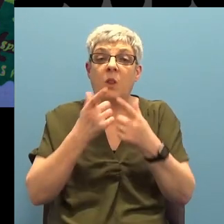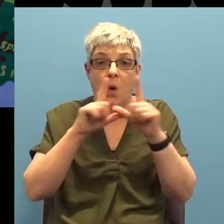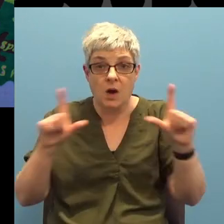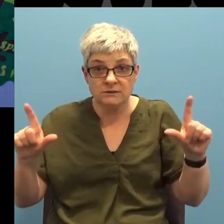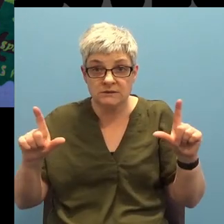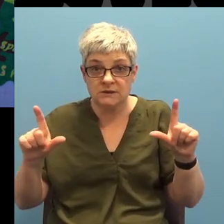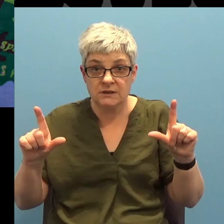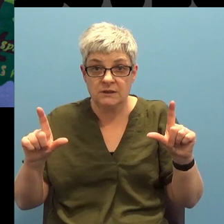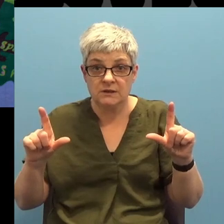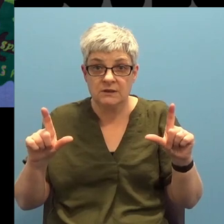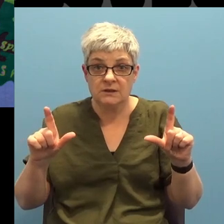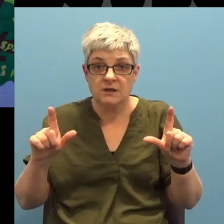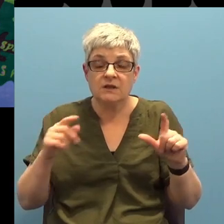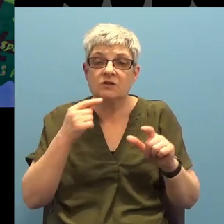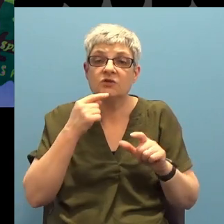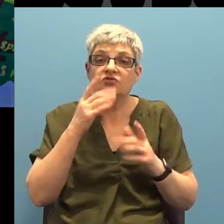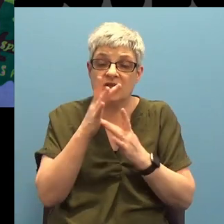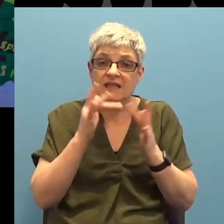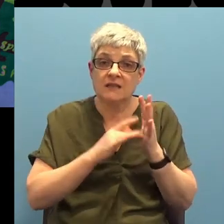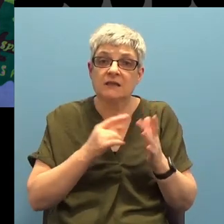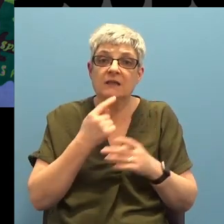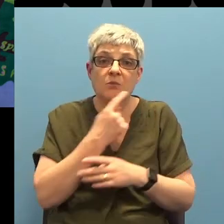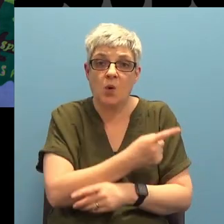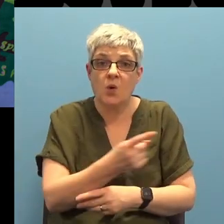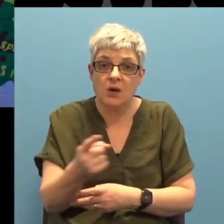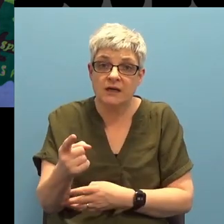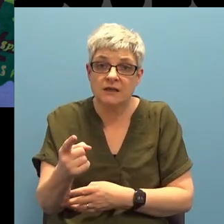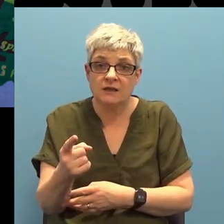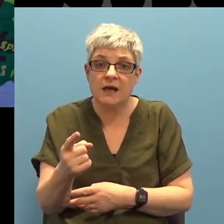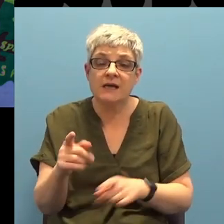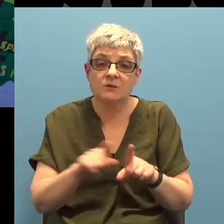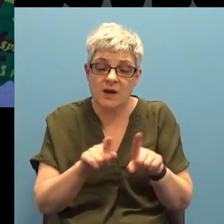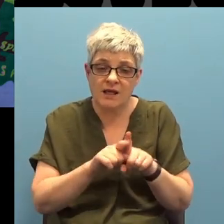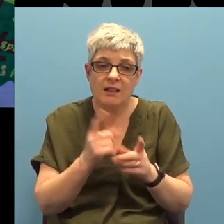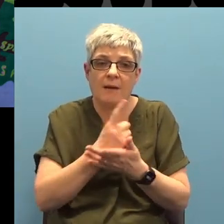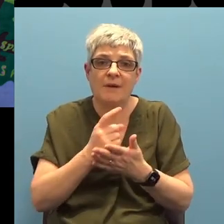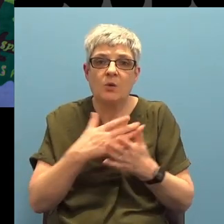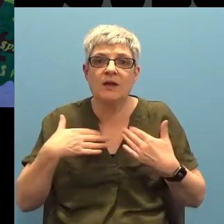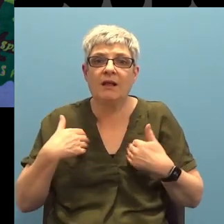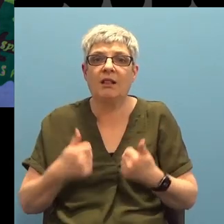Lord, that word that Jesus spoke too about healing.